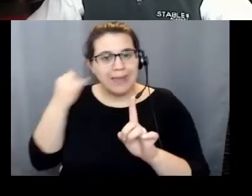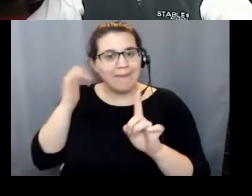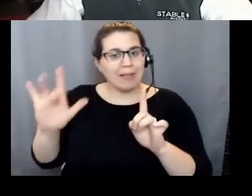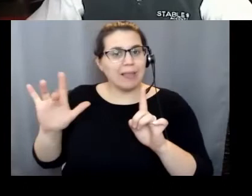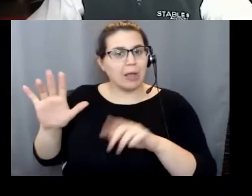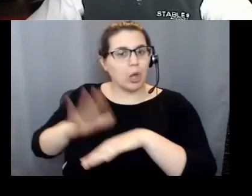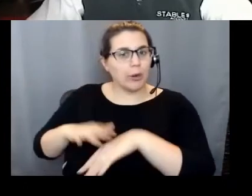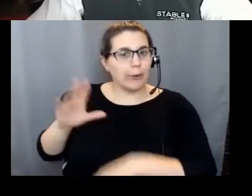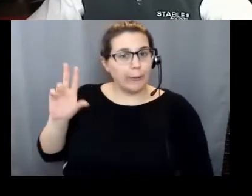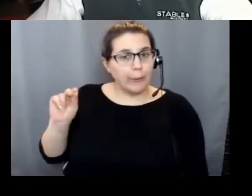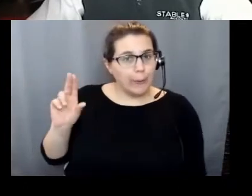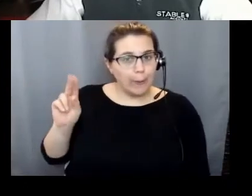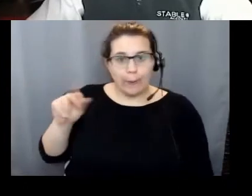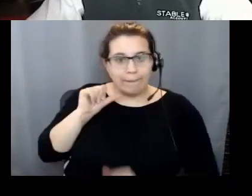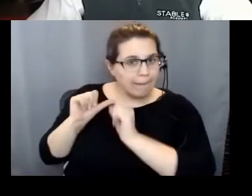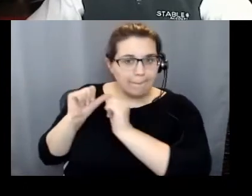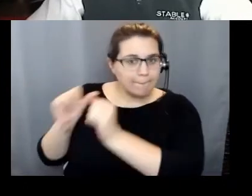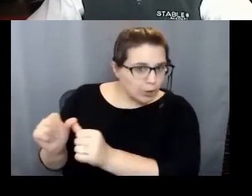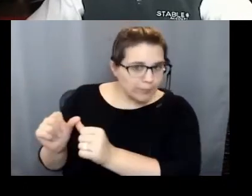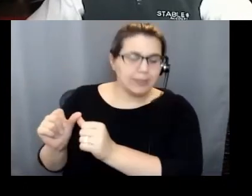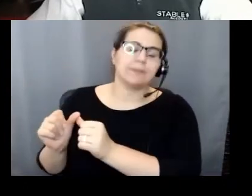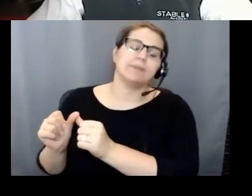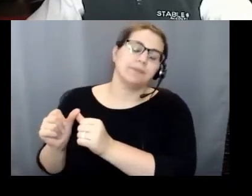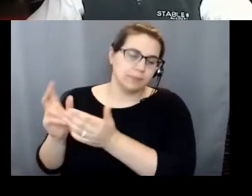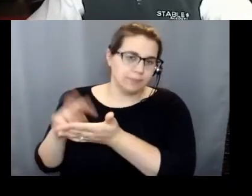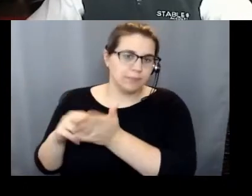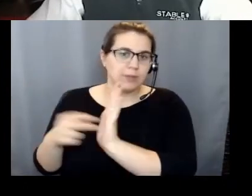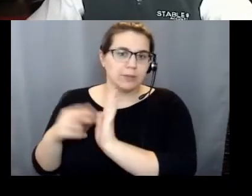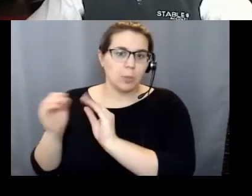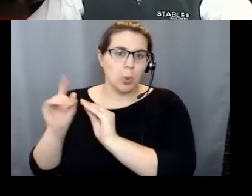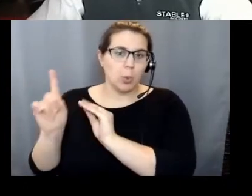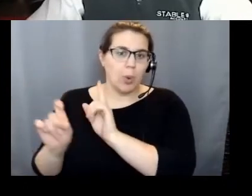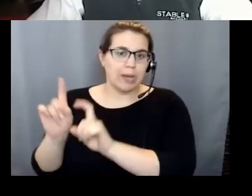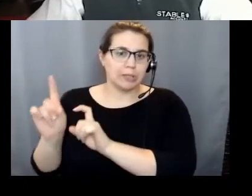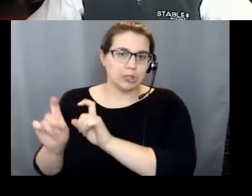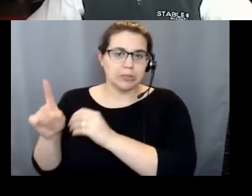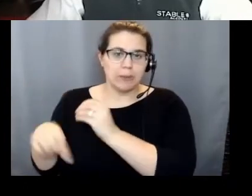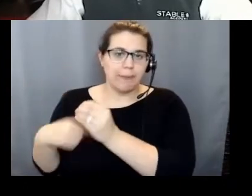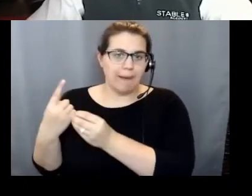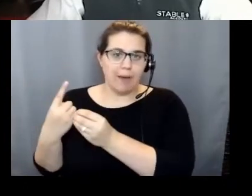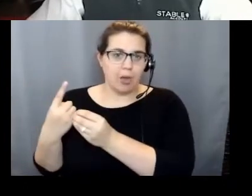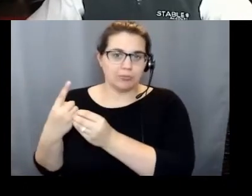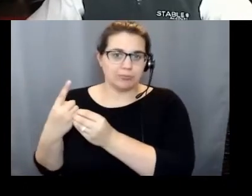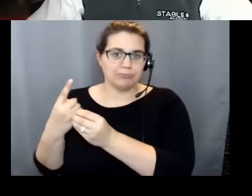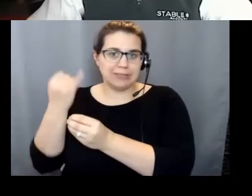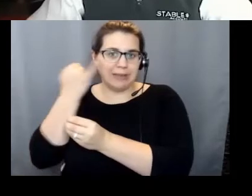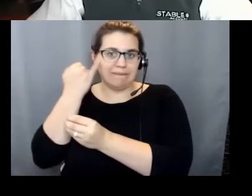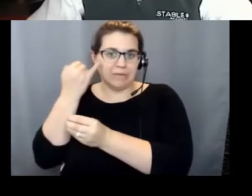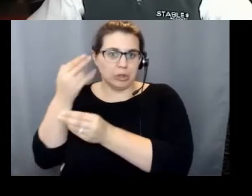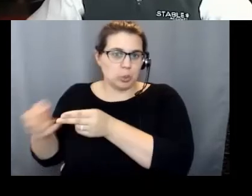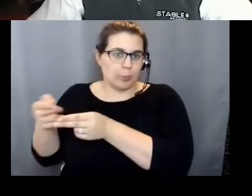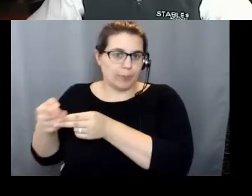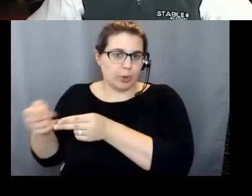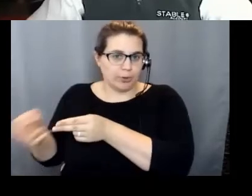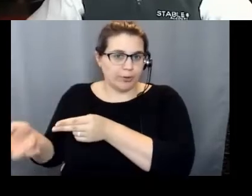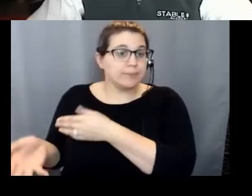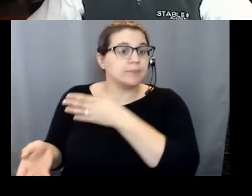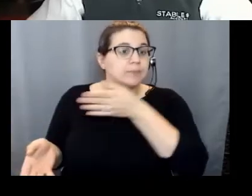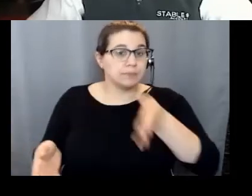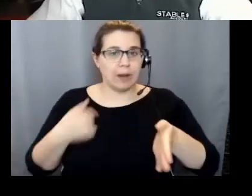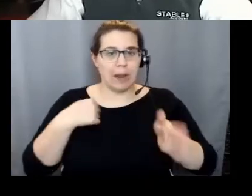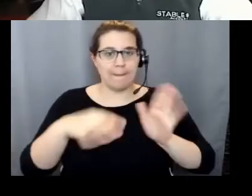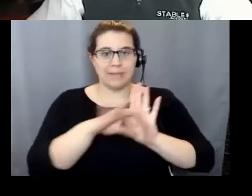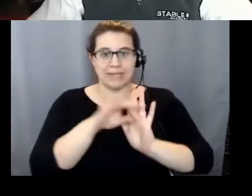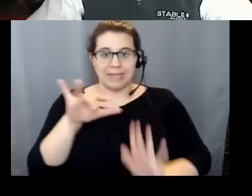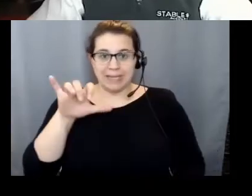further questions about what happens if that disability is not permanent. I selected yes, which